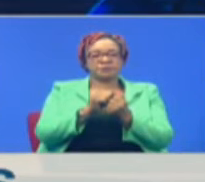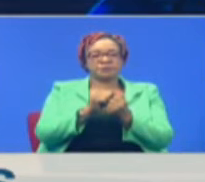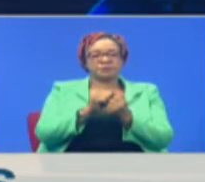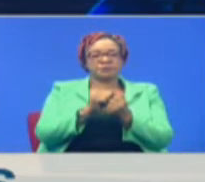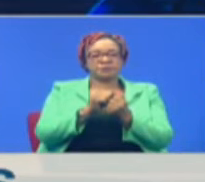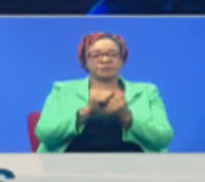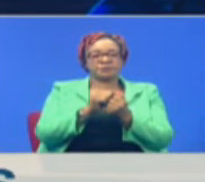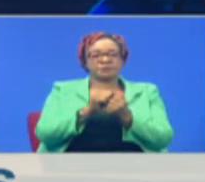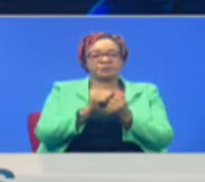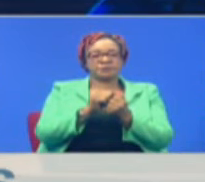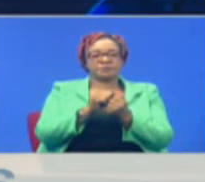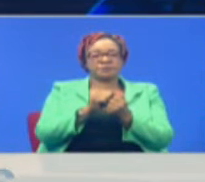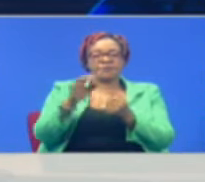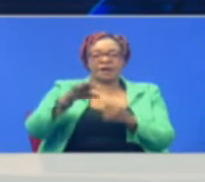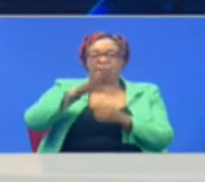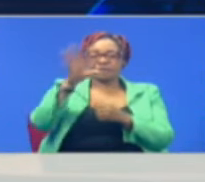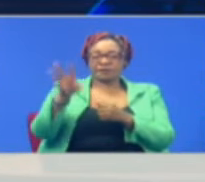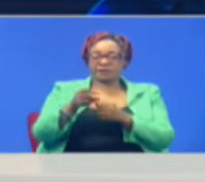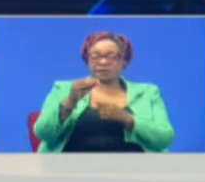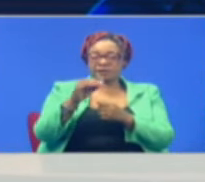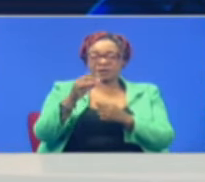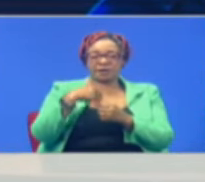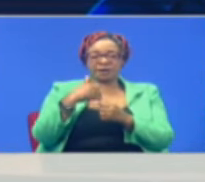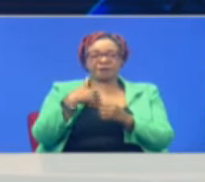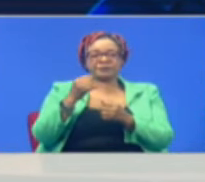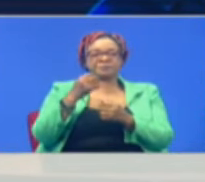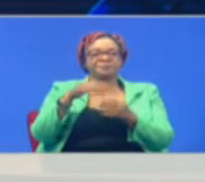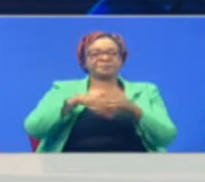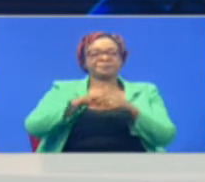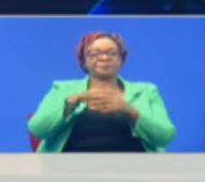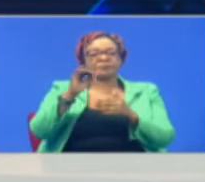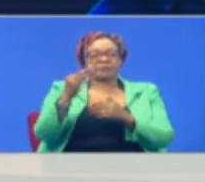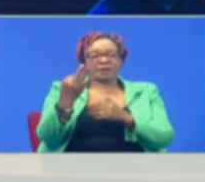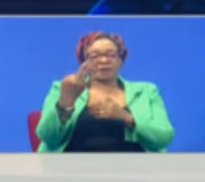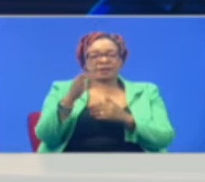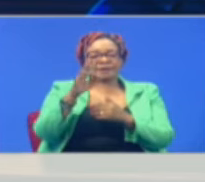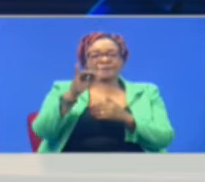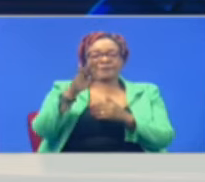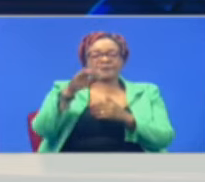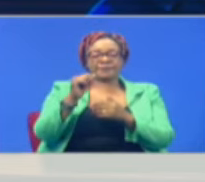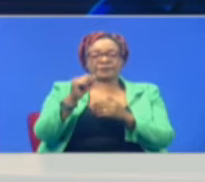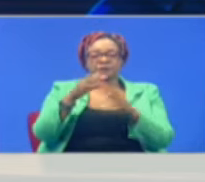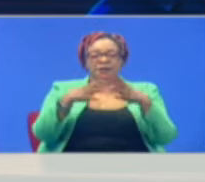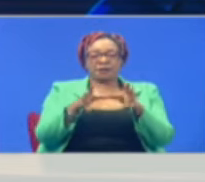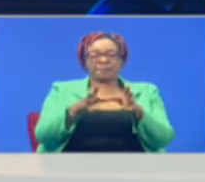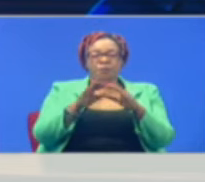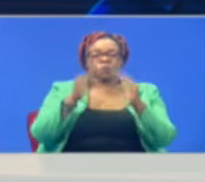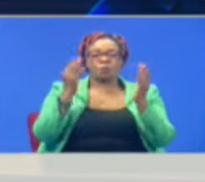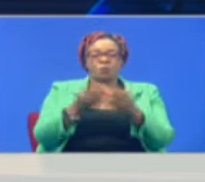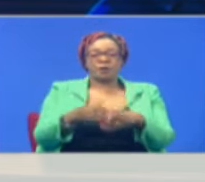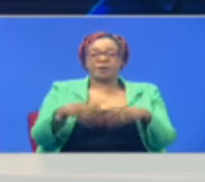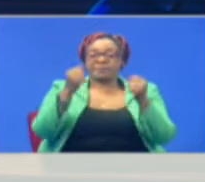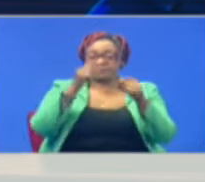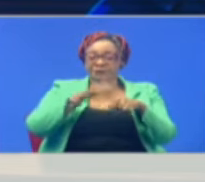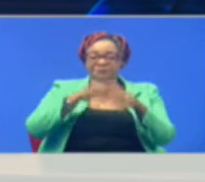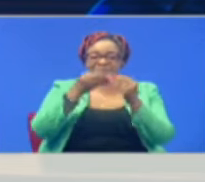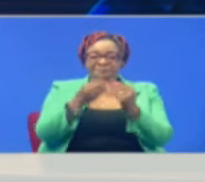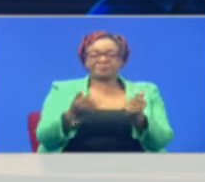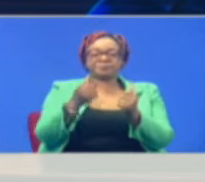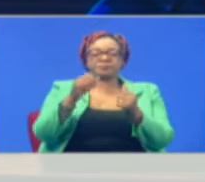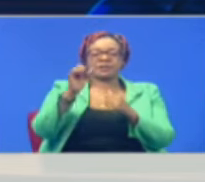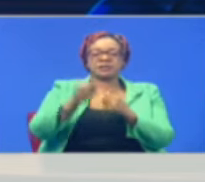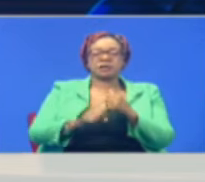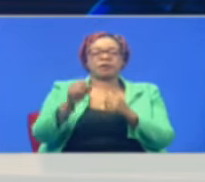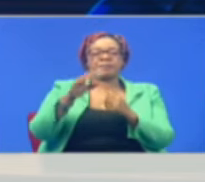Great. And African giants Al Ahly have placed third in the FIFA Club World Cup after beating South American champions